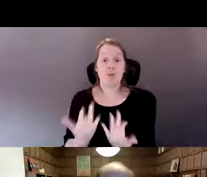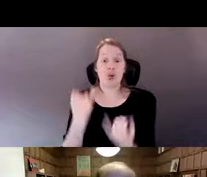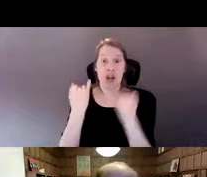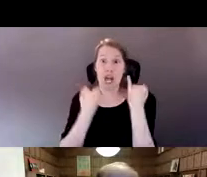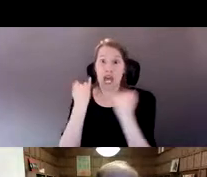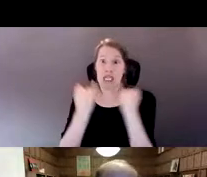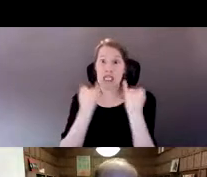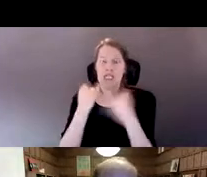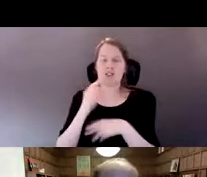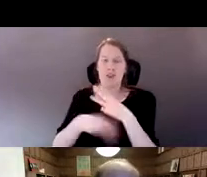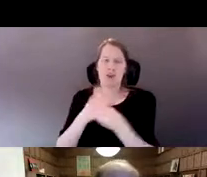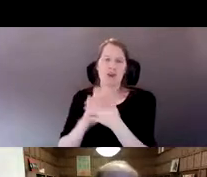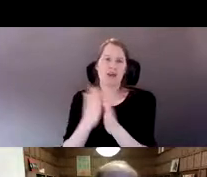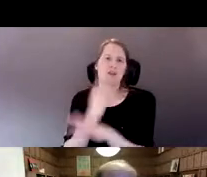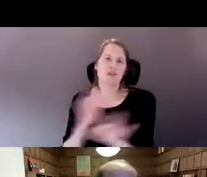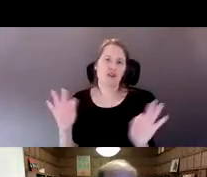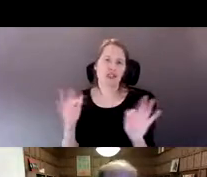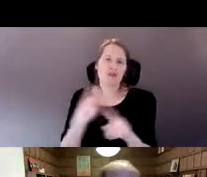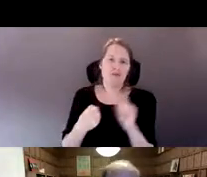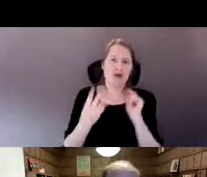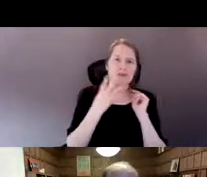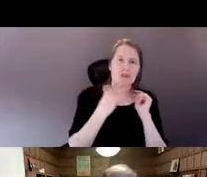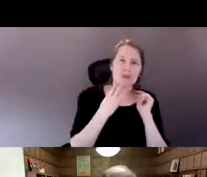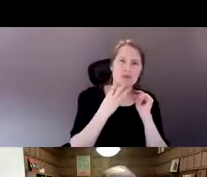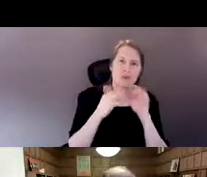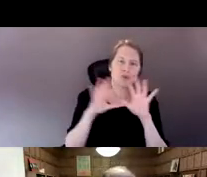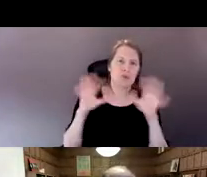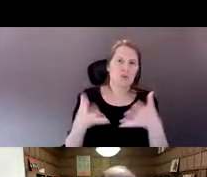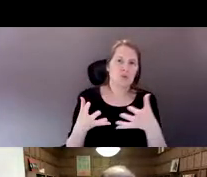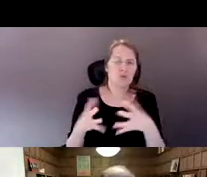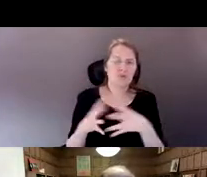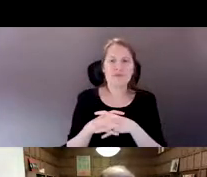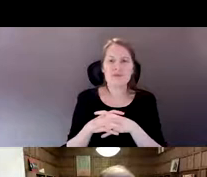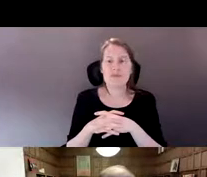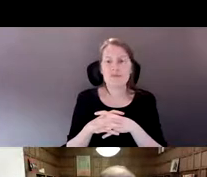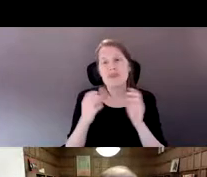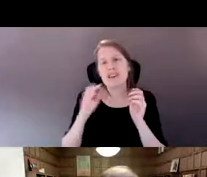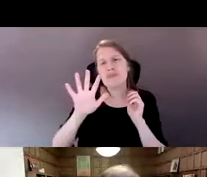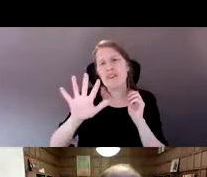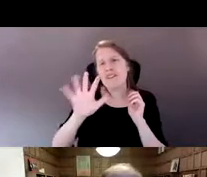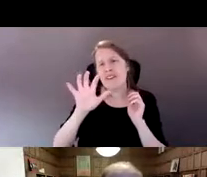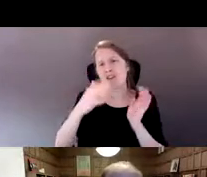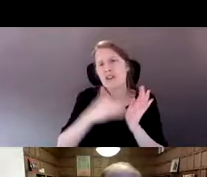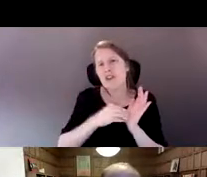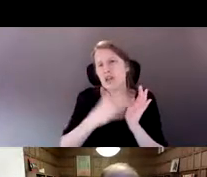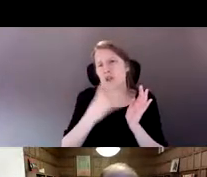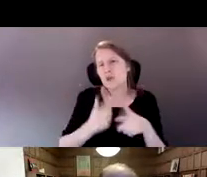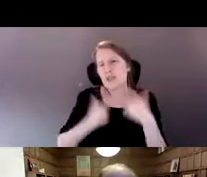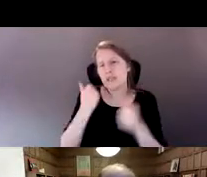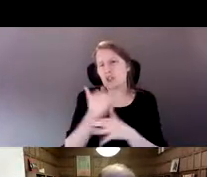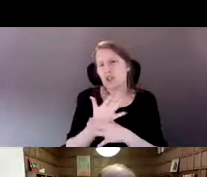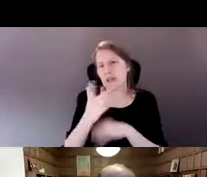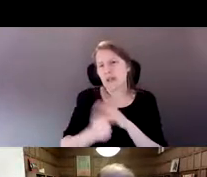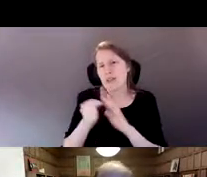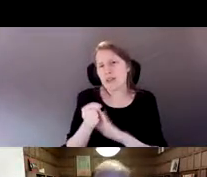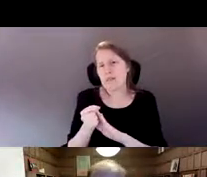free the world from Judaism. We tend to forget that there were only about 500,000 Jews living in Germany at that